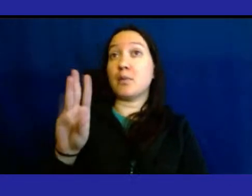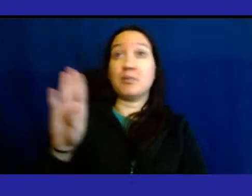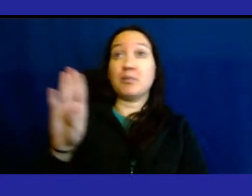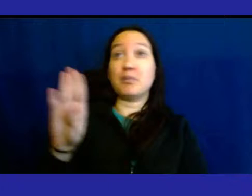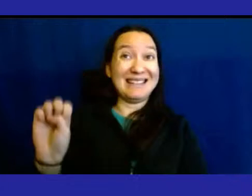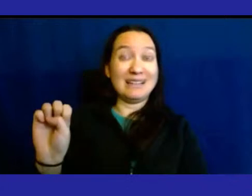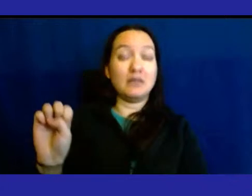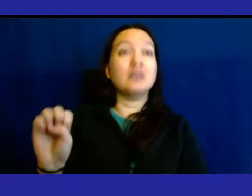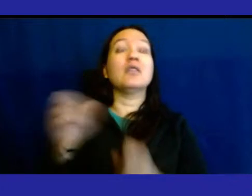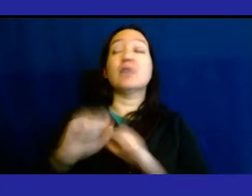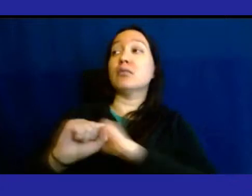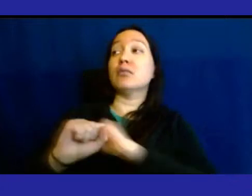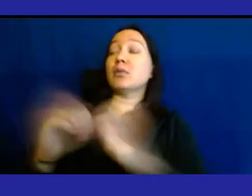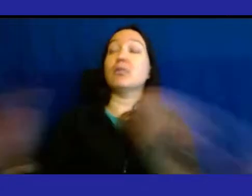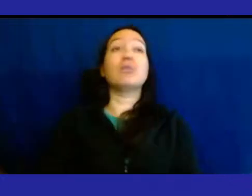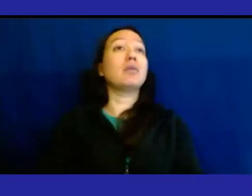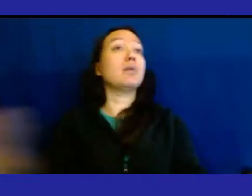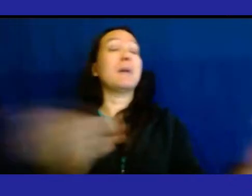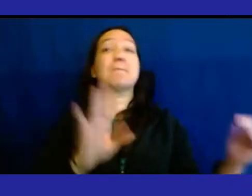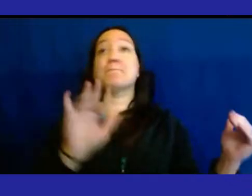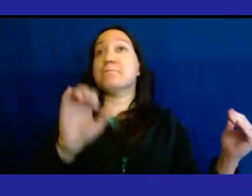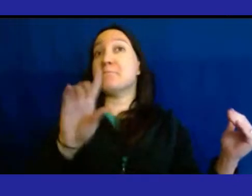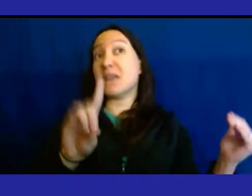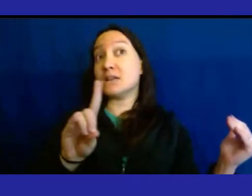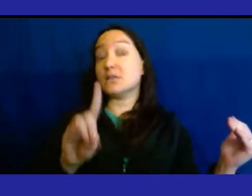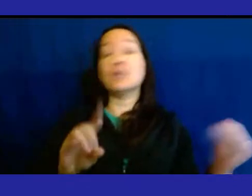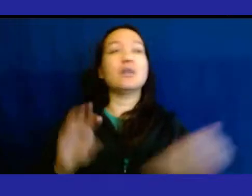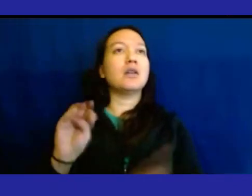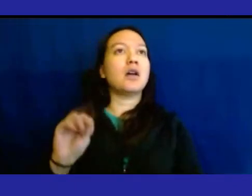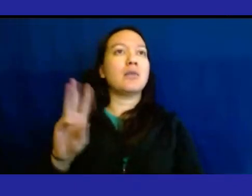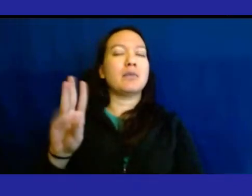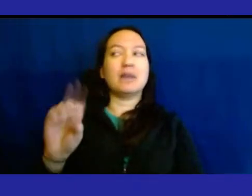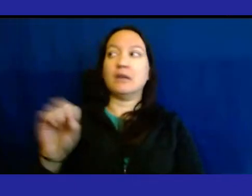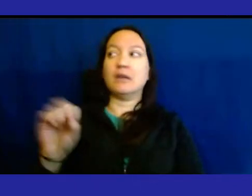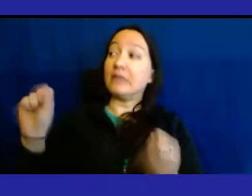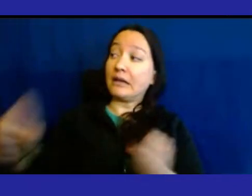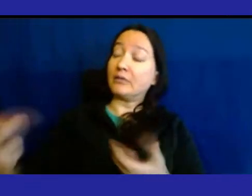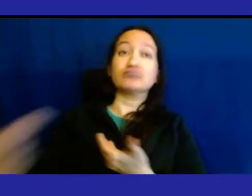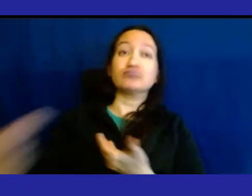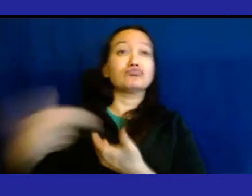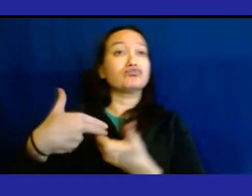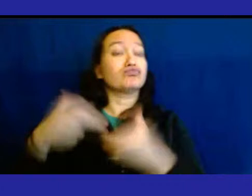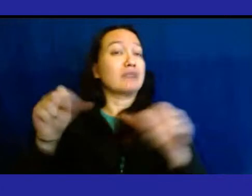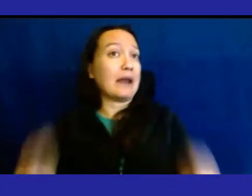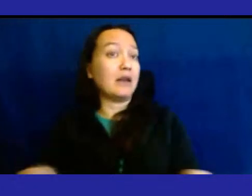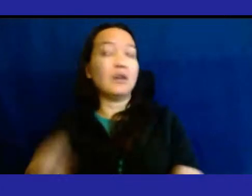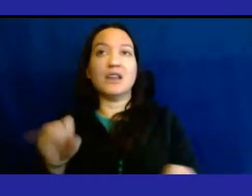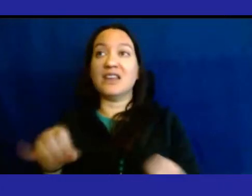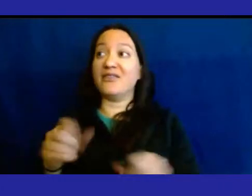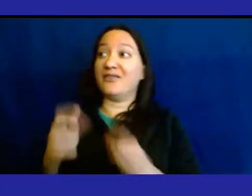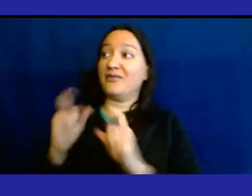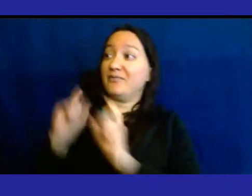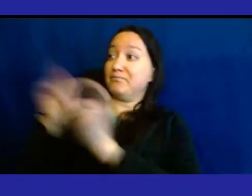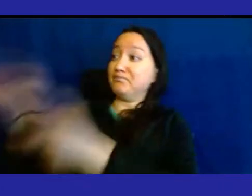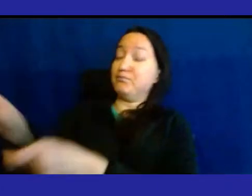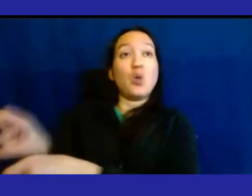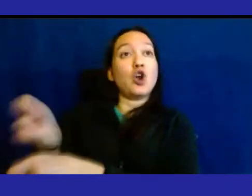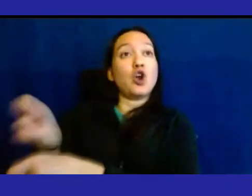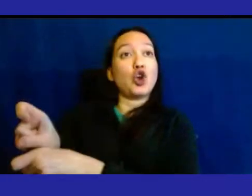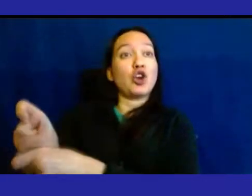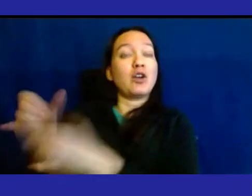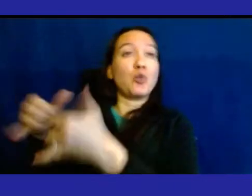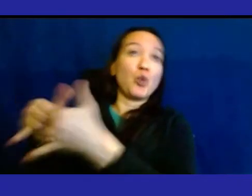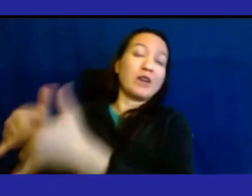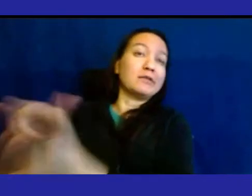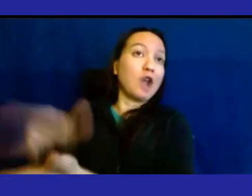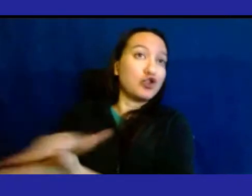a solicitation or do a bid, MWBEs are welcome to participate, and if we award that work to that vendor or that contract